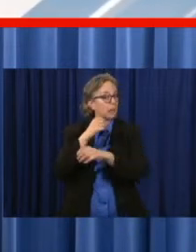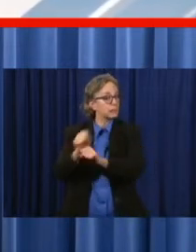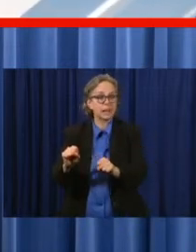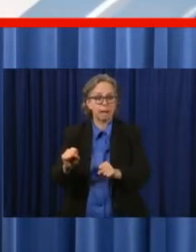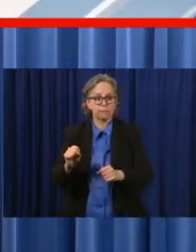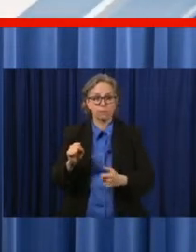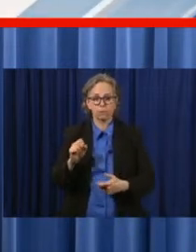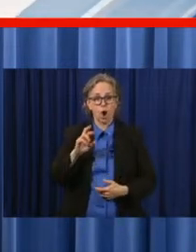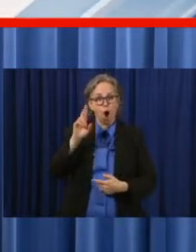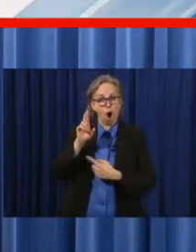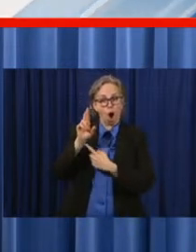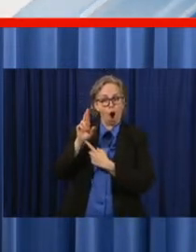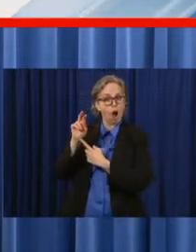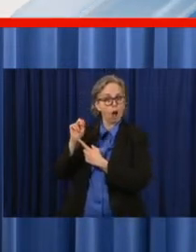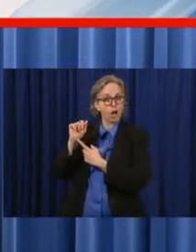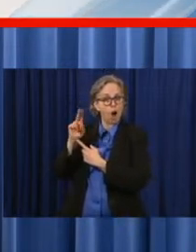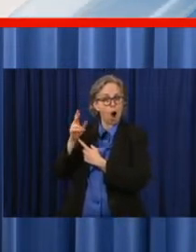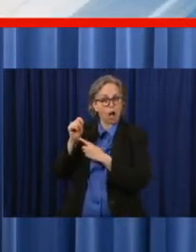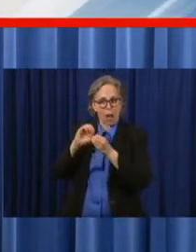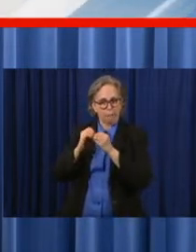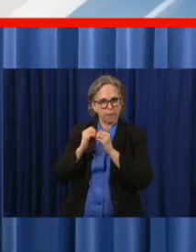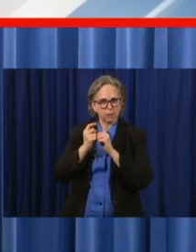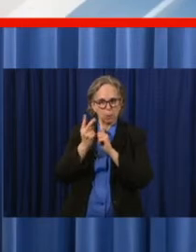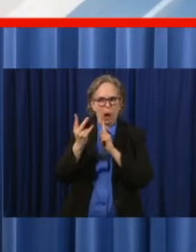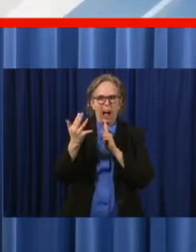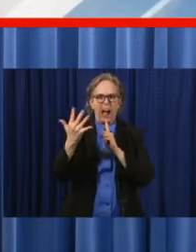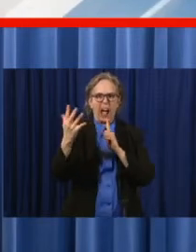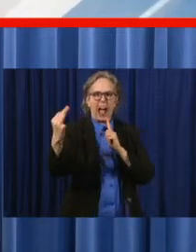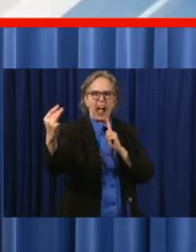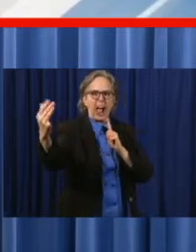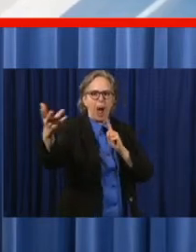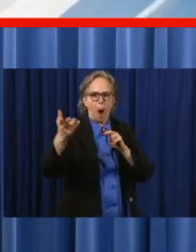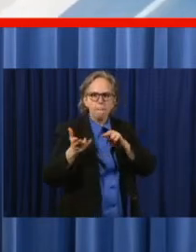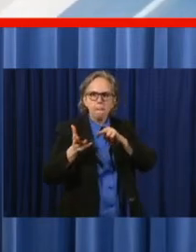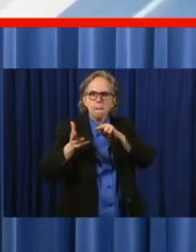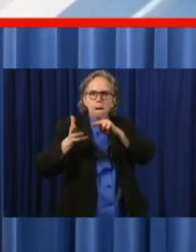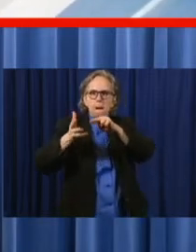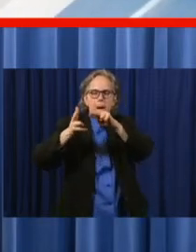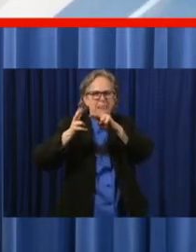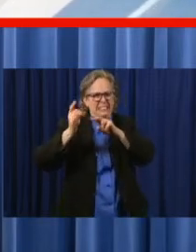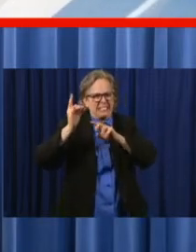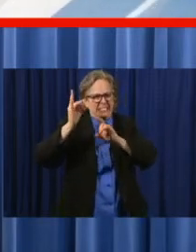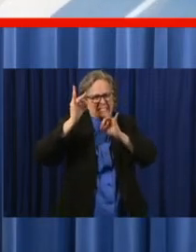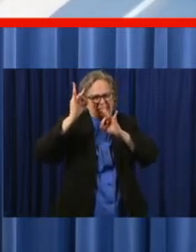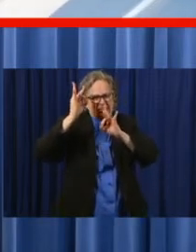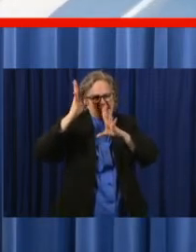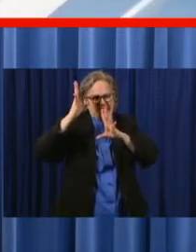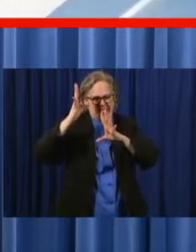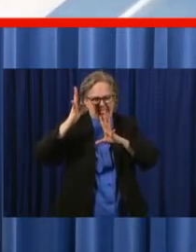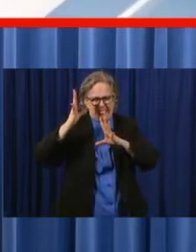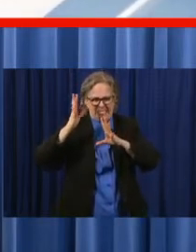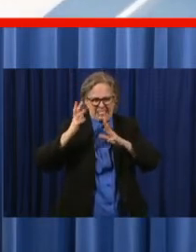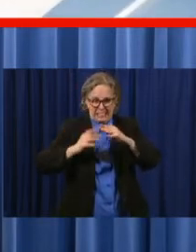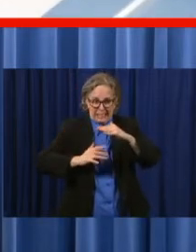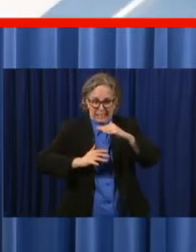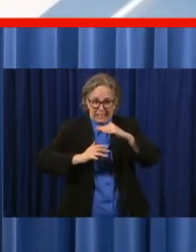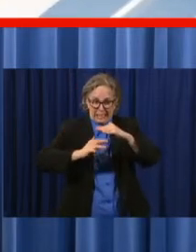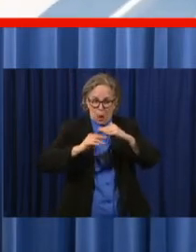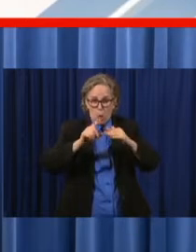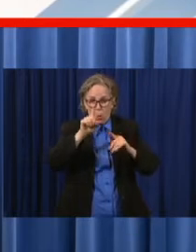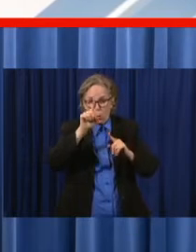example, Dr. Acton was talking about, we see that start creeping up above 1, 1.1,